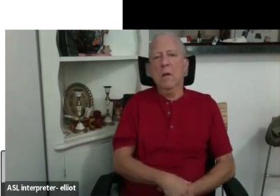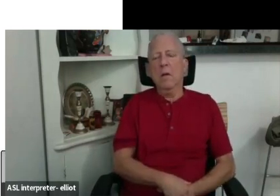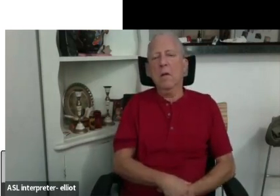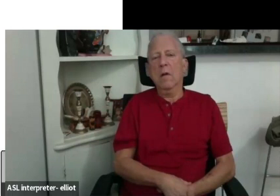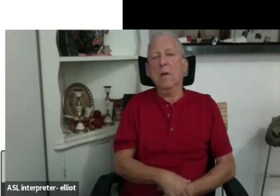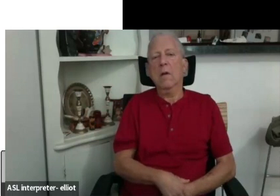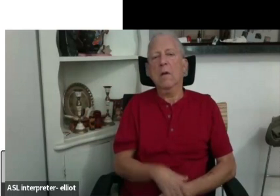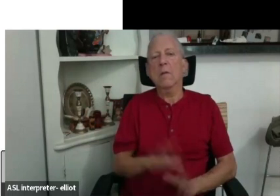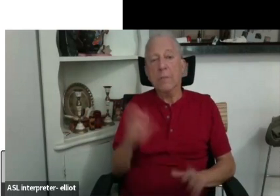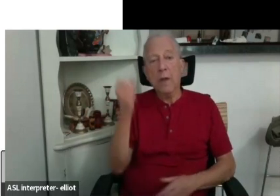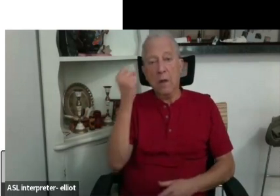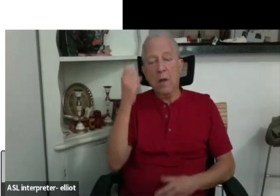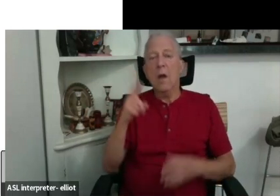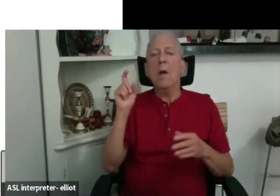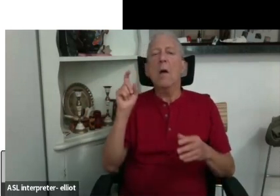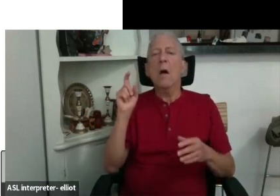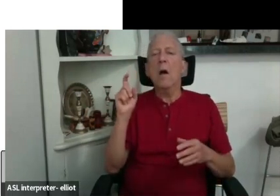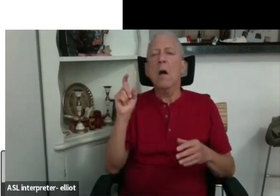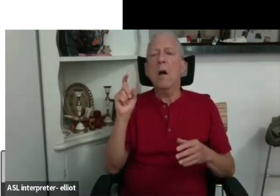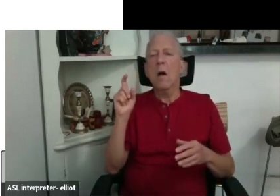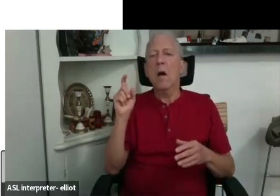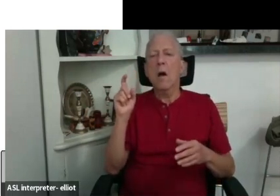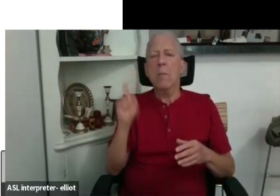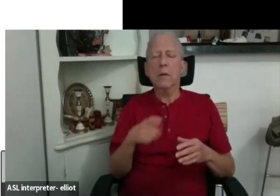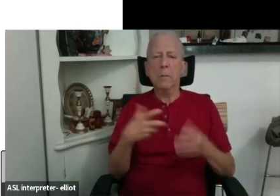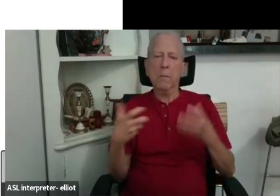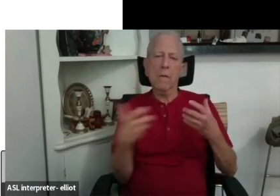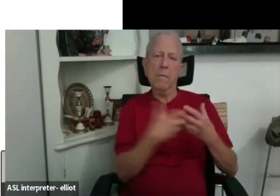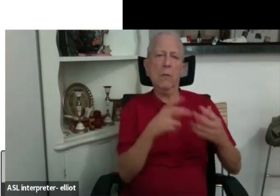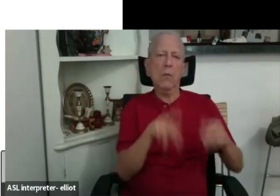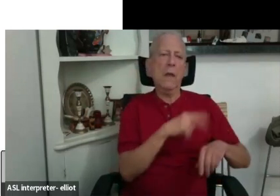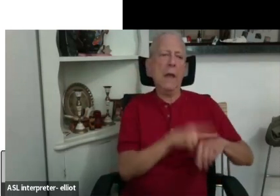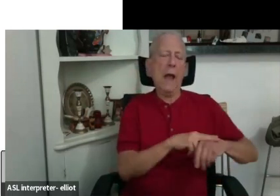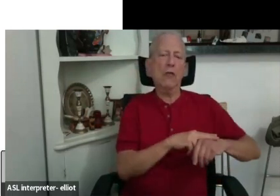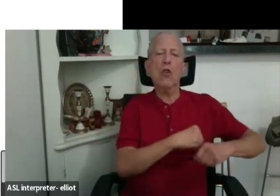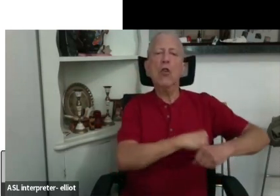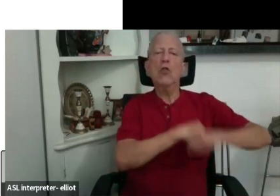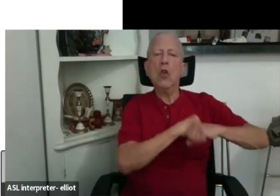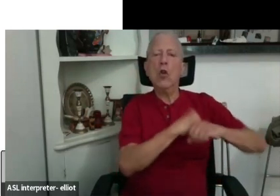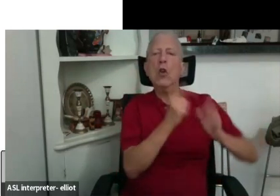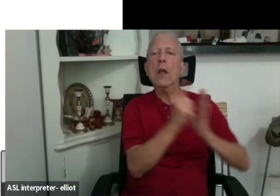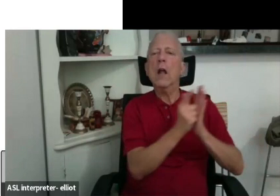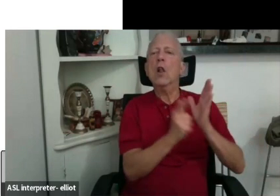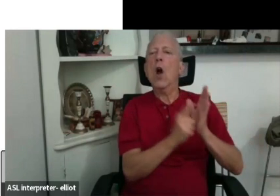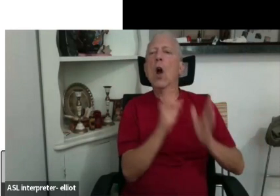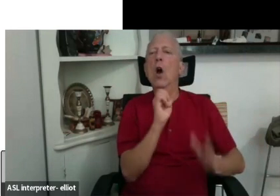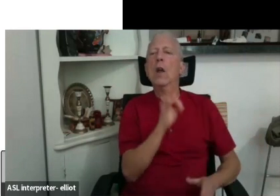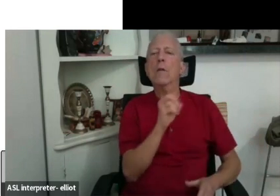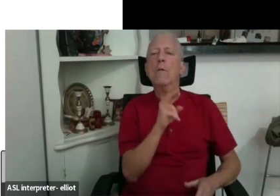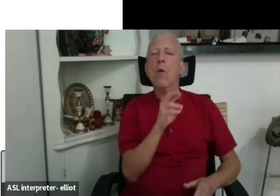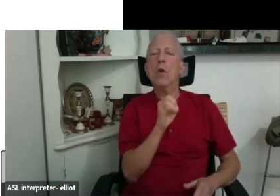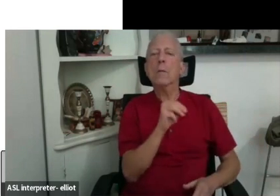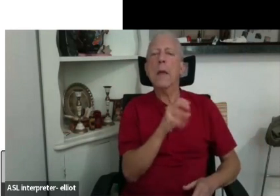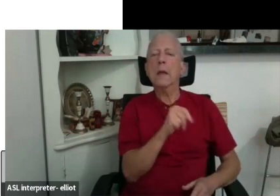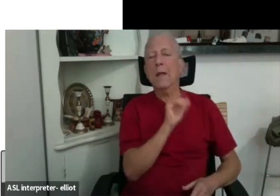However, it says that it has to be consistent with the national security and law enforcement interests, which is a